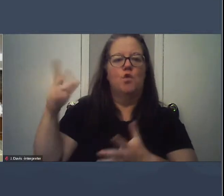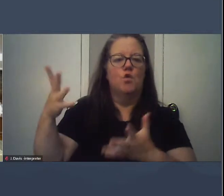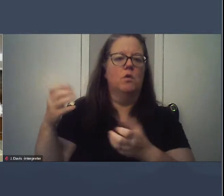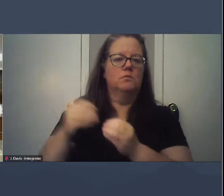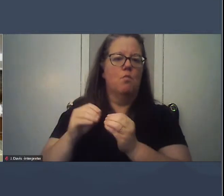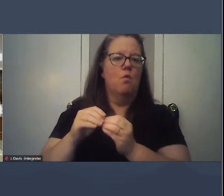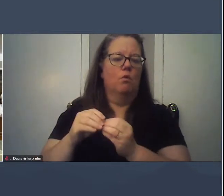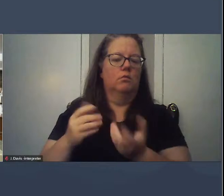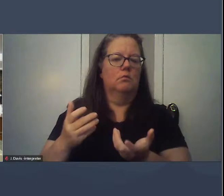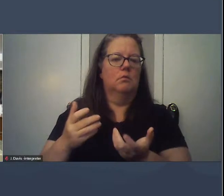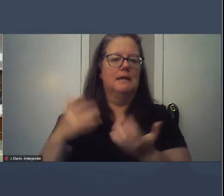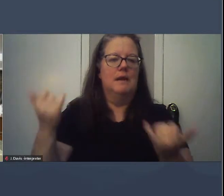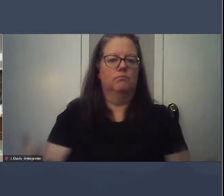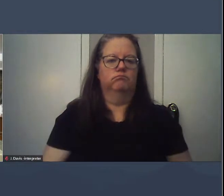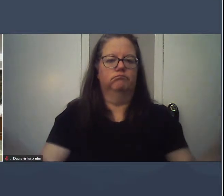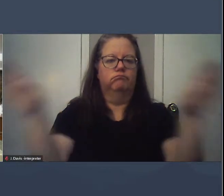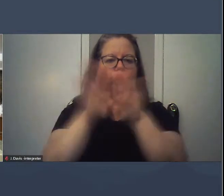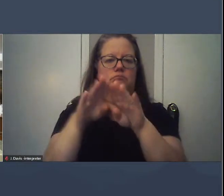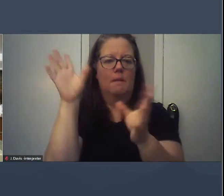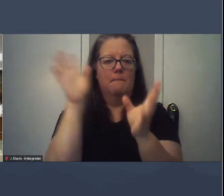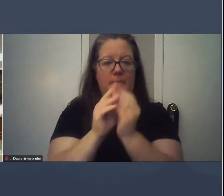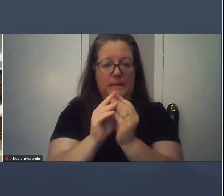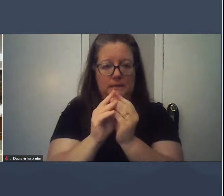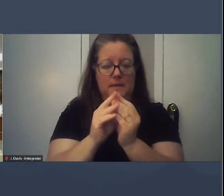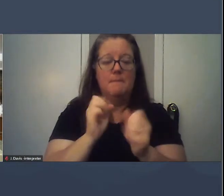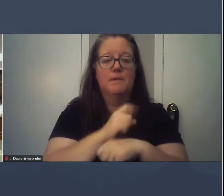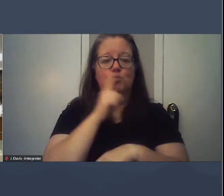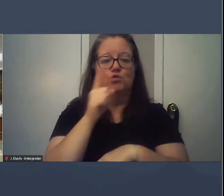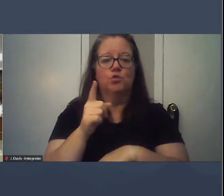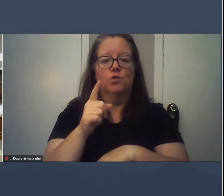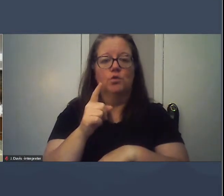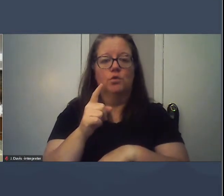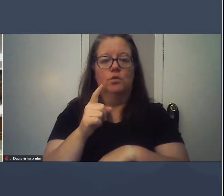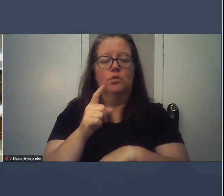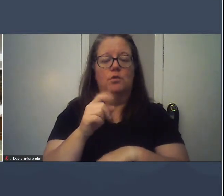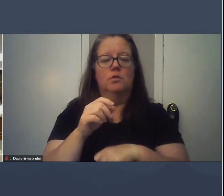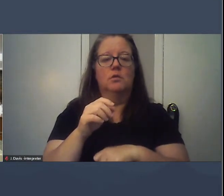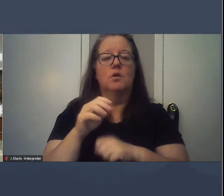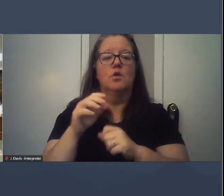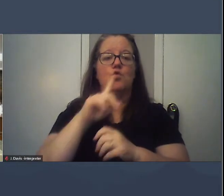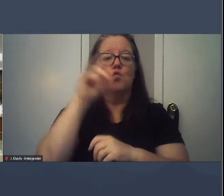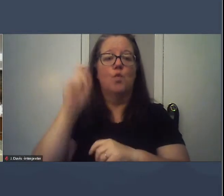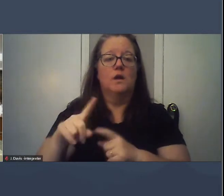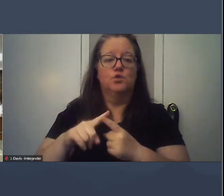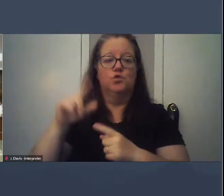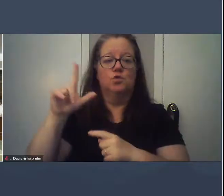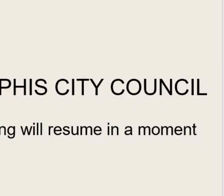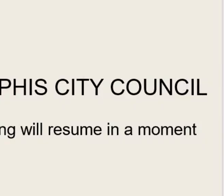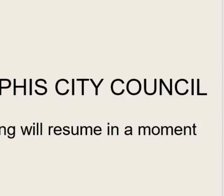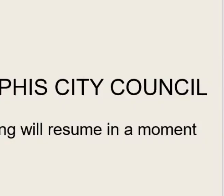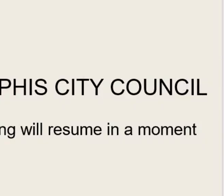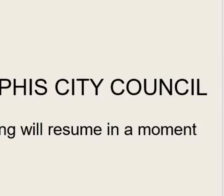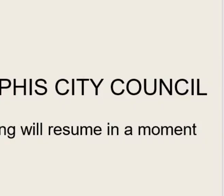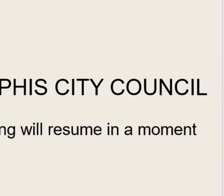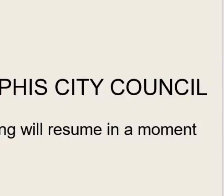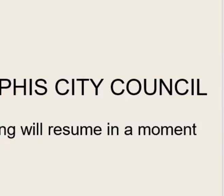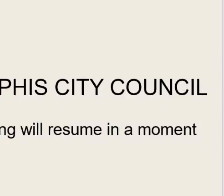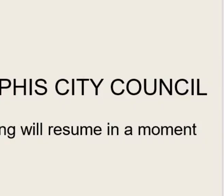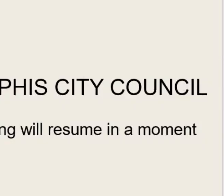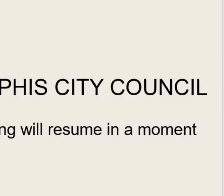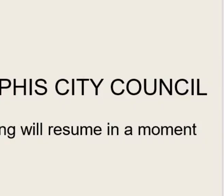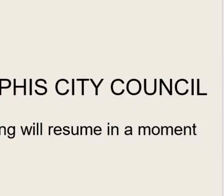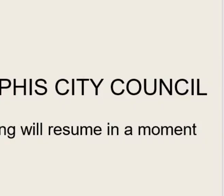Thank you. This meeting is now adjourned, and please make sure you send your questions to Lakivia so that we'll be ready for our next meeting. Thank